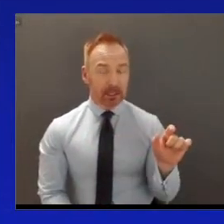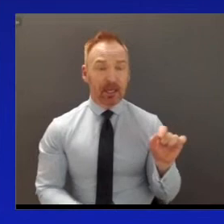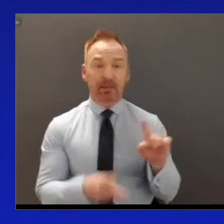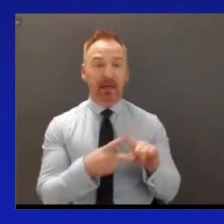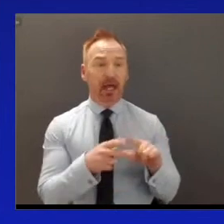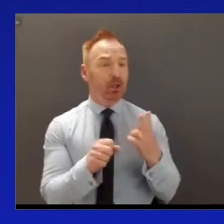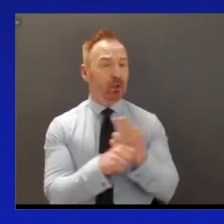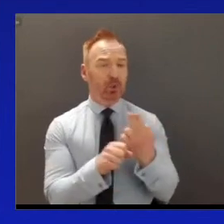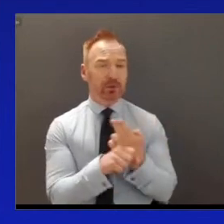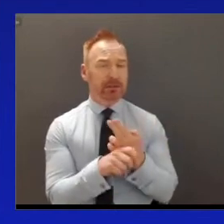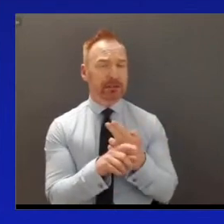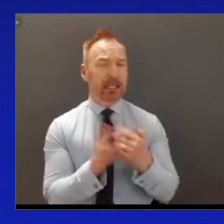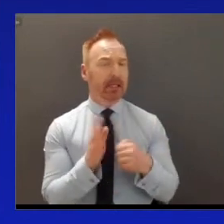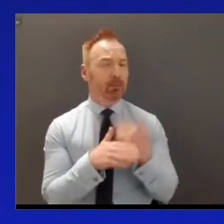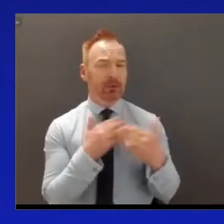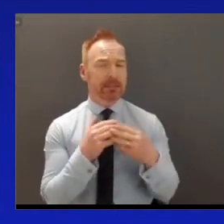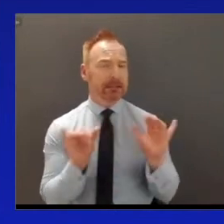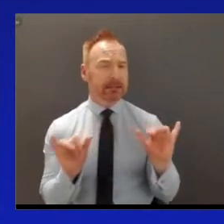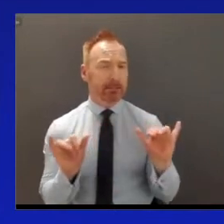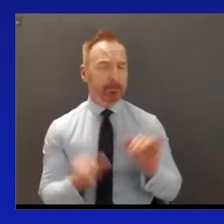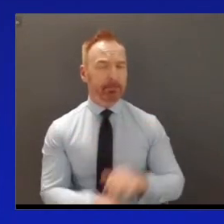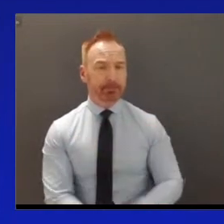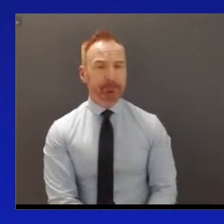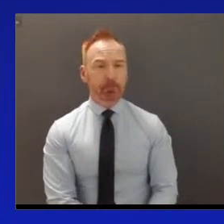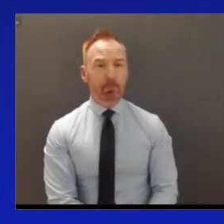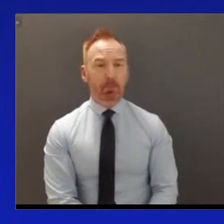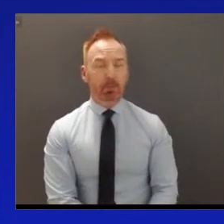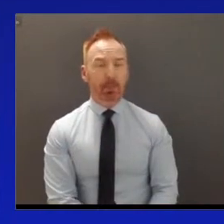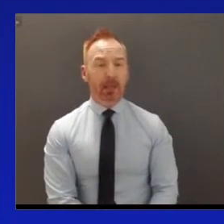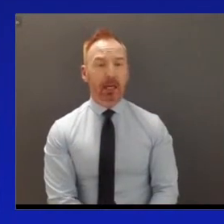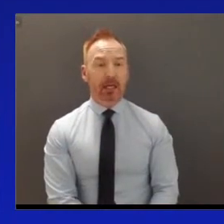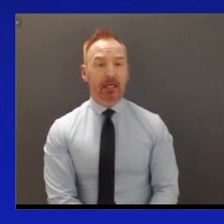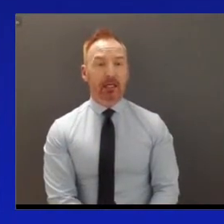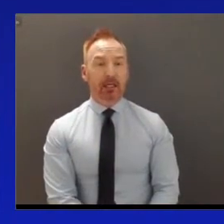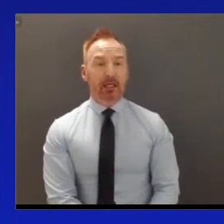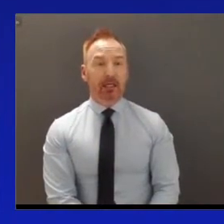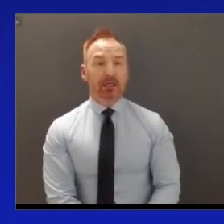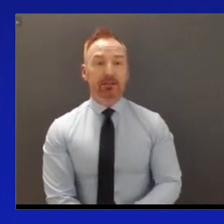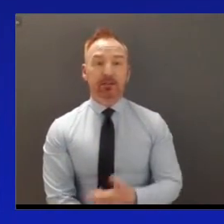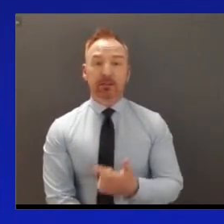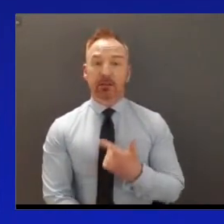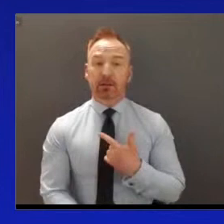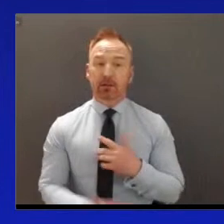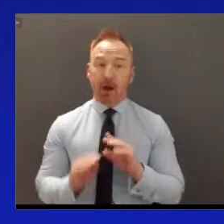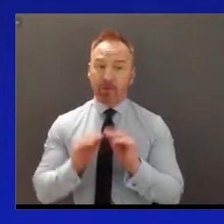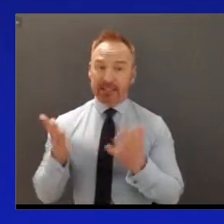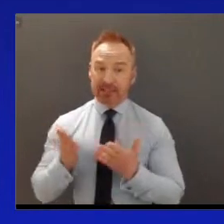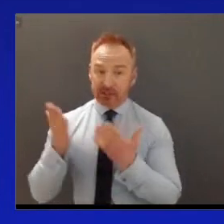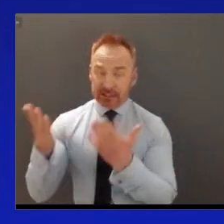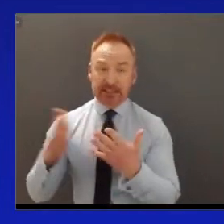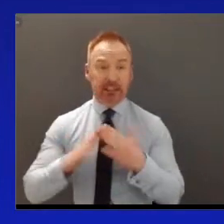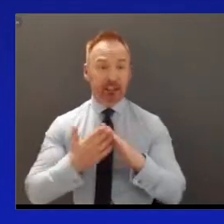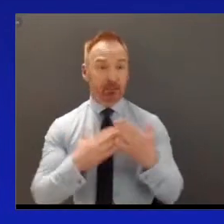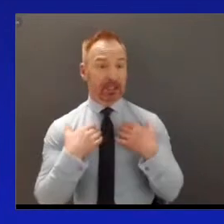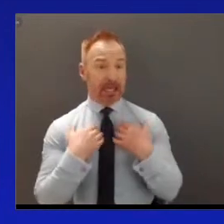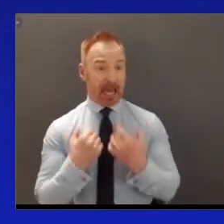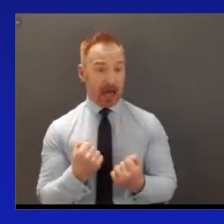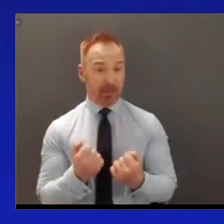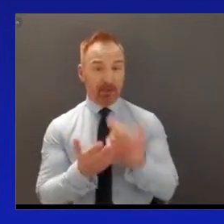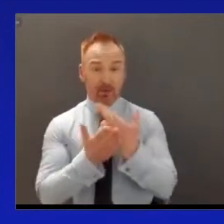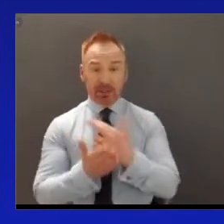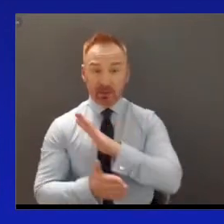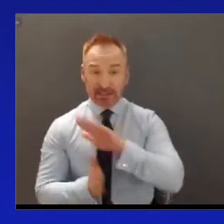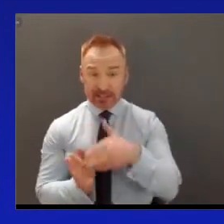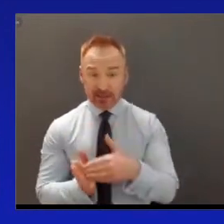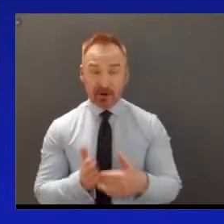methods. Okay. I'd also suggest, obviously, the community health resource centers. Yep. In my ward,